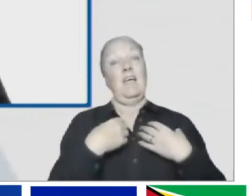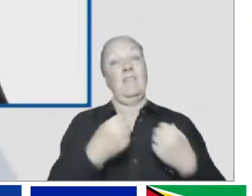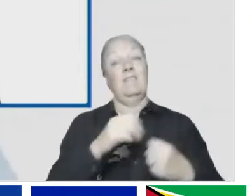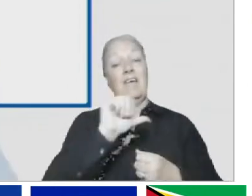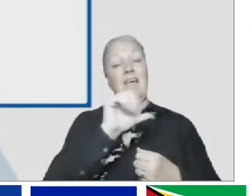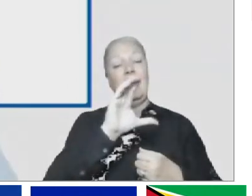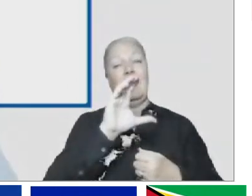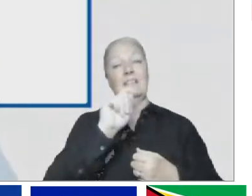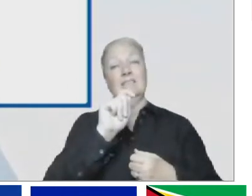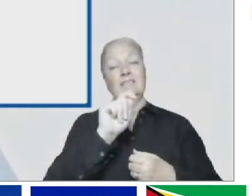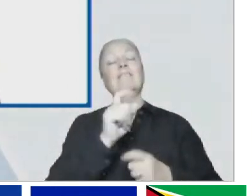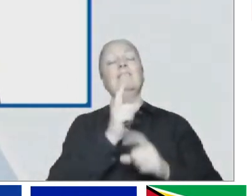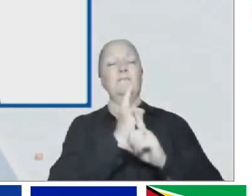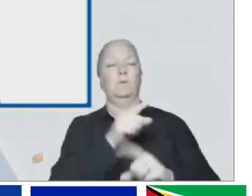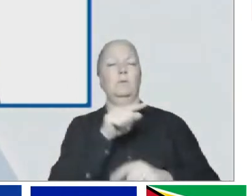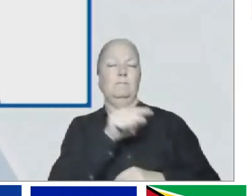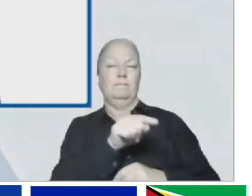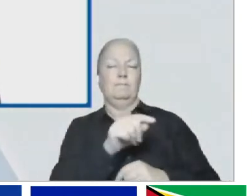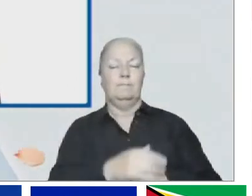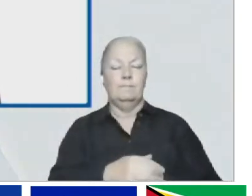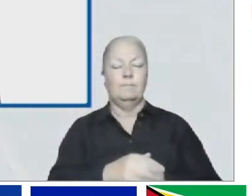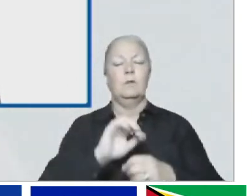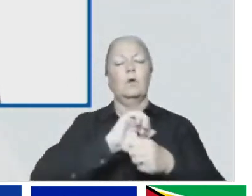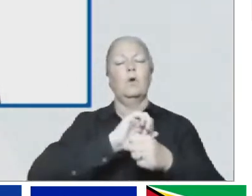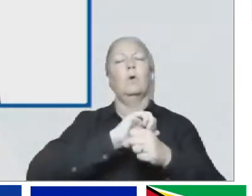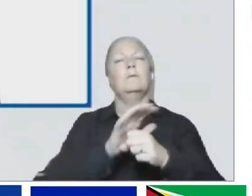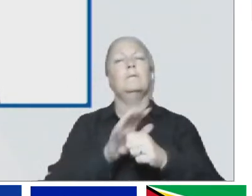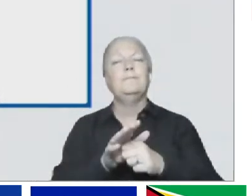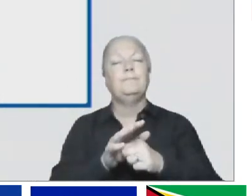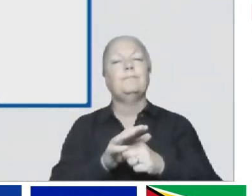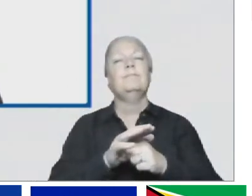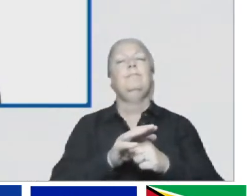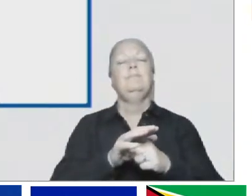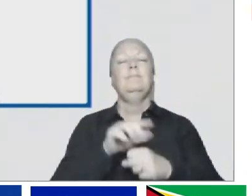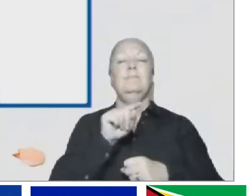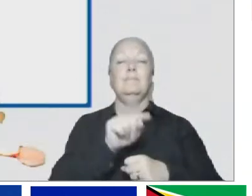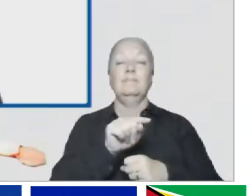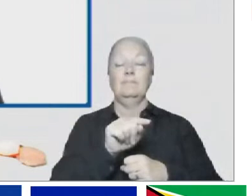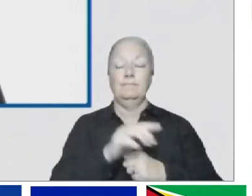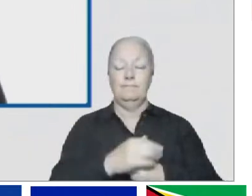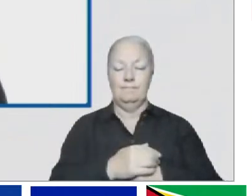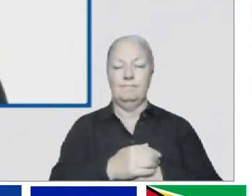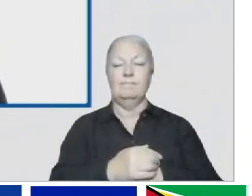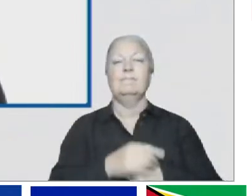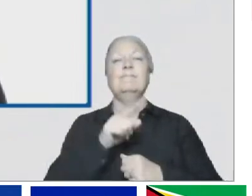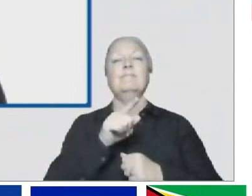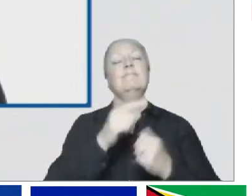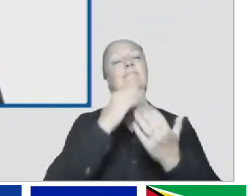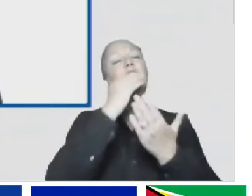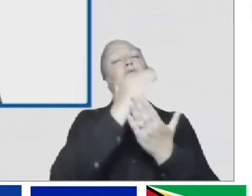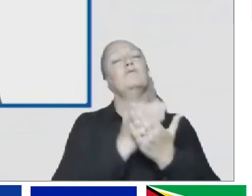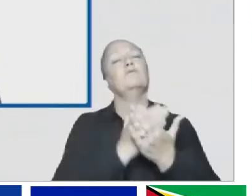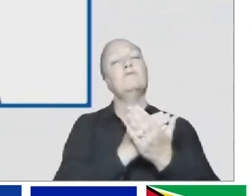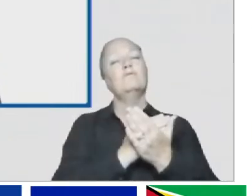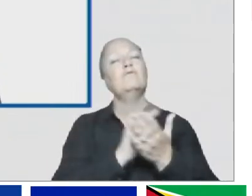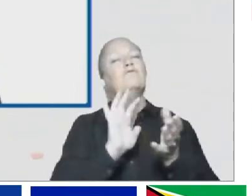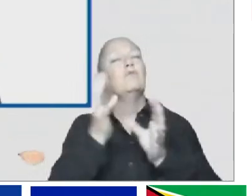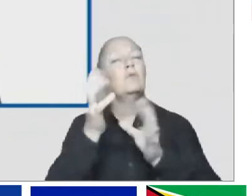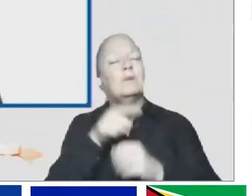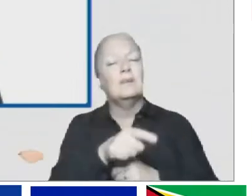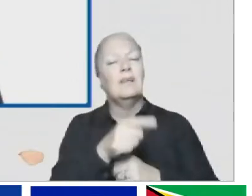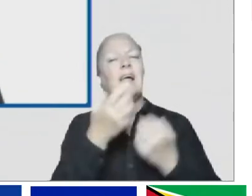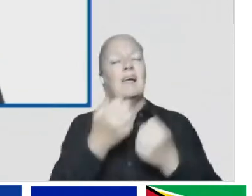COVID-19 social protection interventions, the crisis elicited a swift social protection response, and